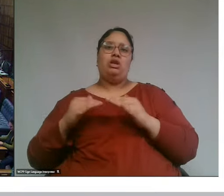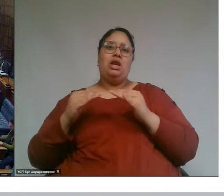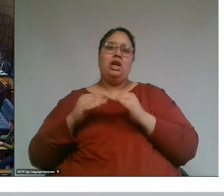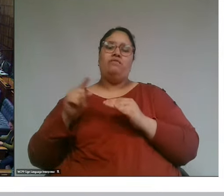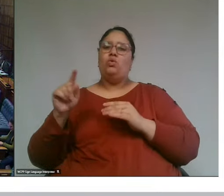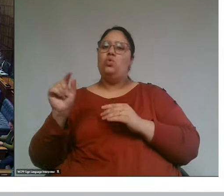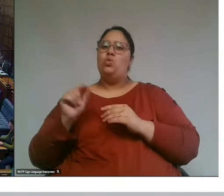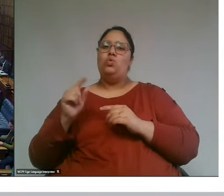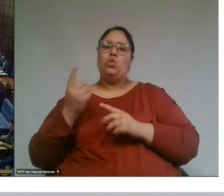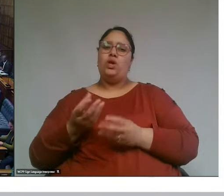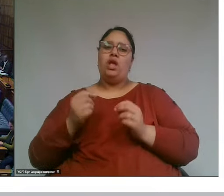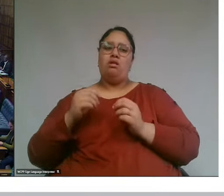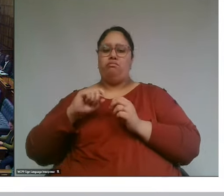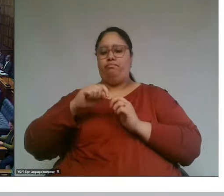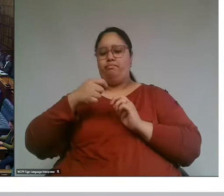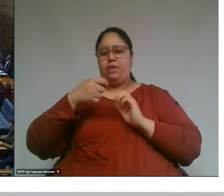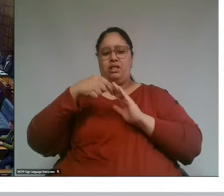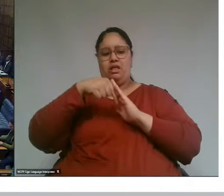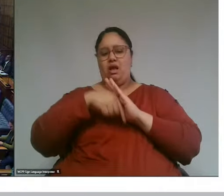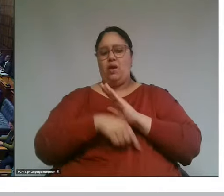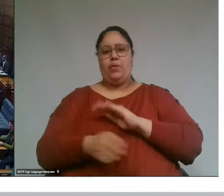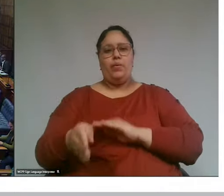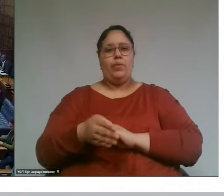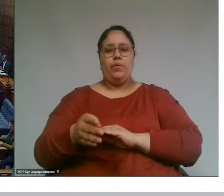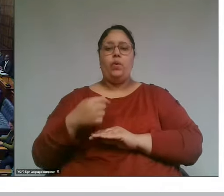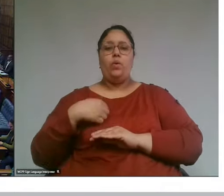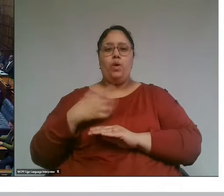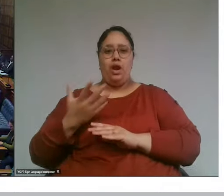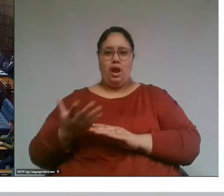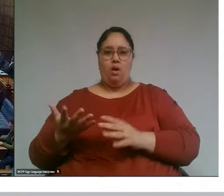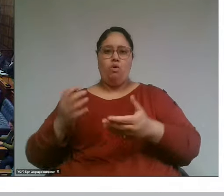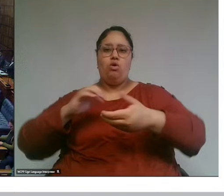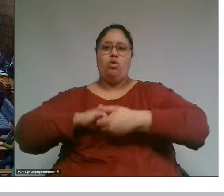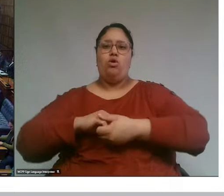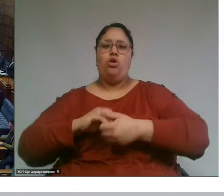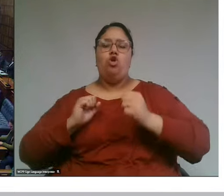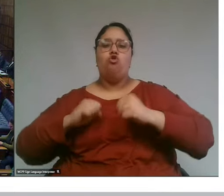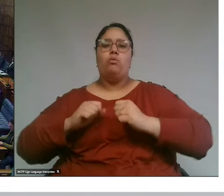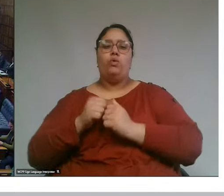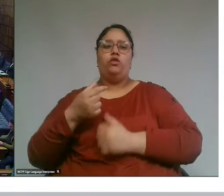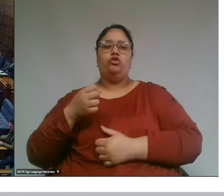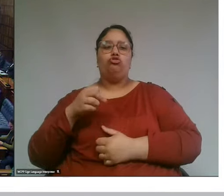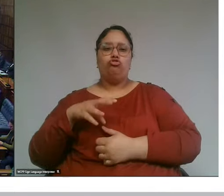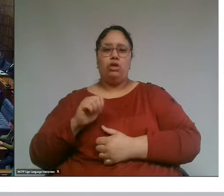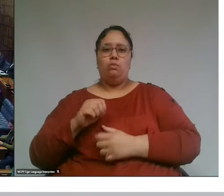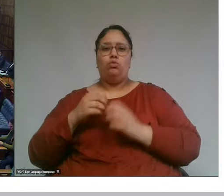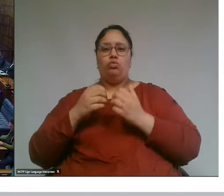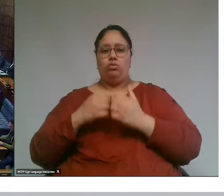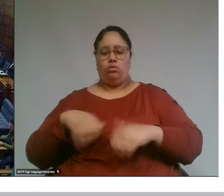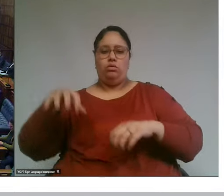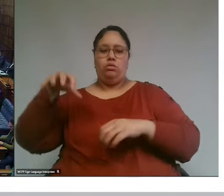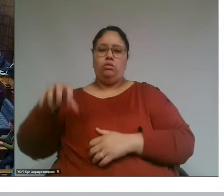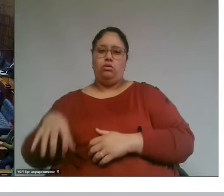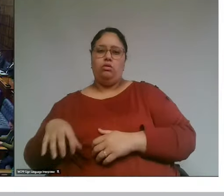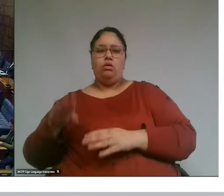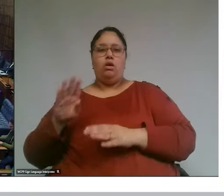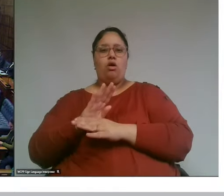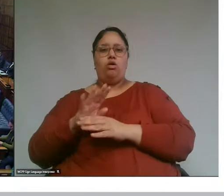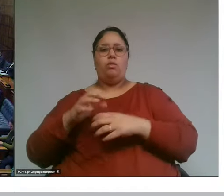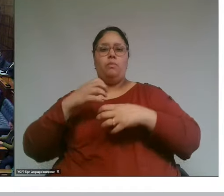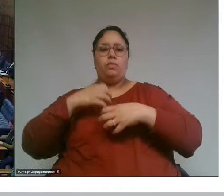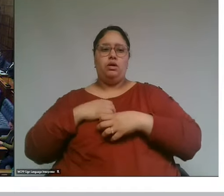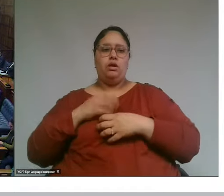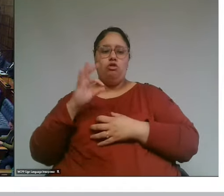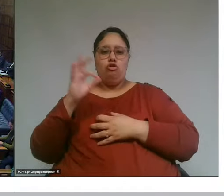almost granular we're going to be entering into an agreement with the gem to actually disaggregate the entrepreneurship rate so